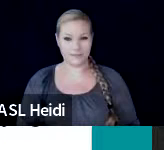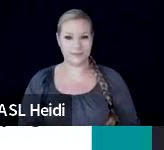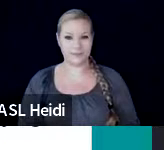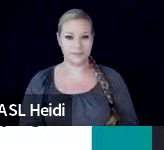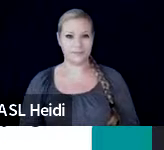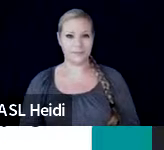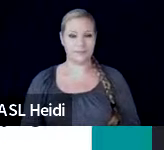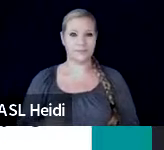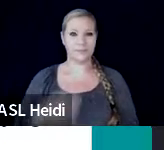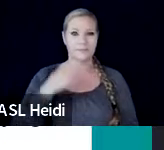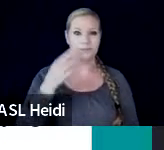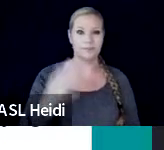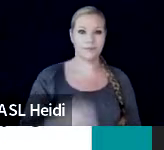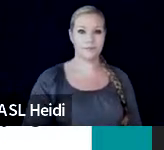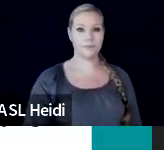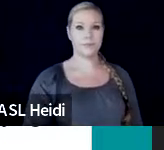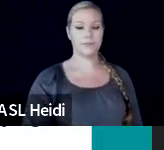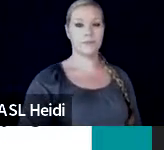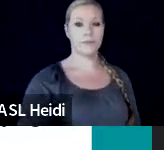Jake.